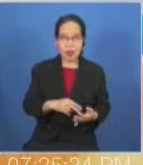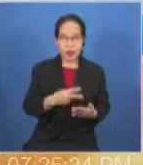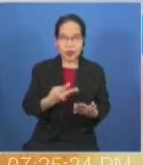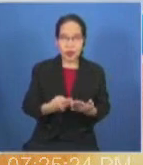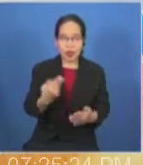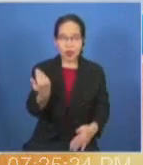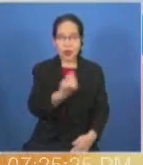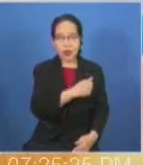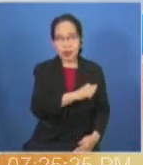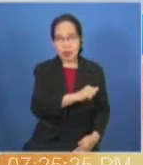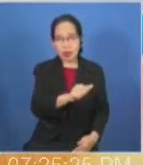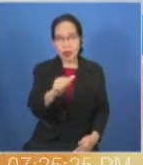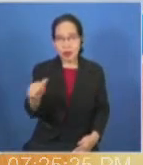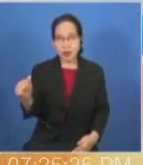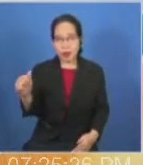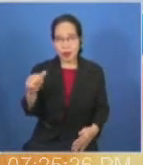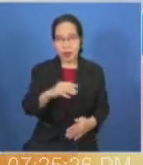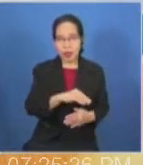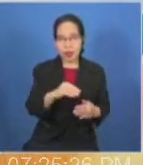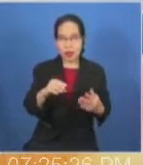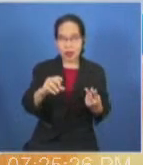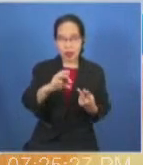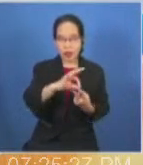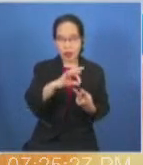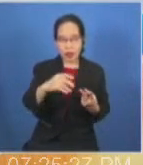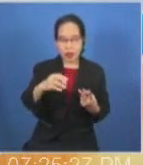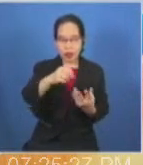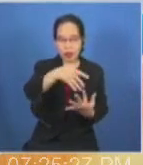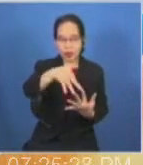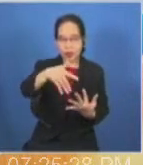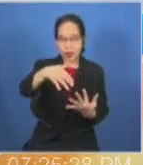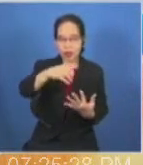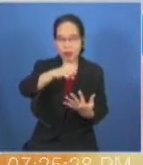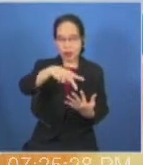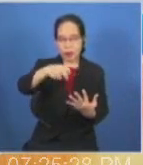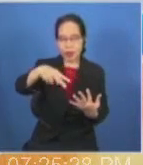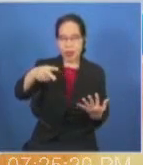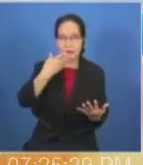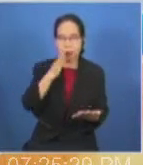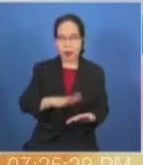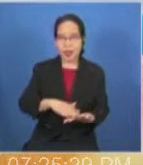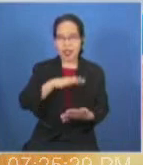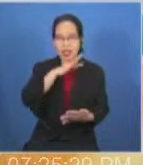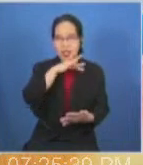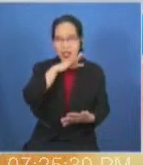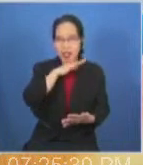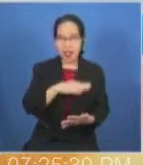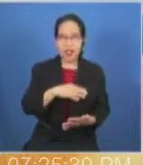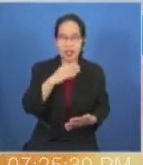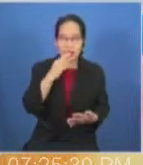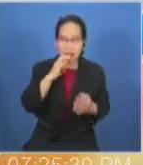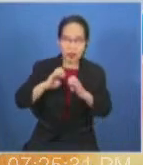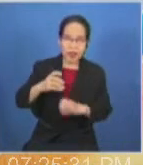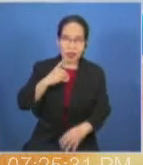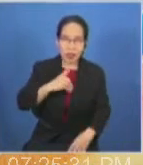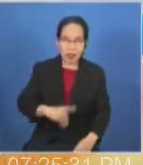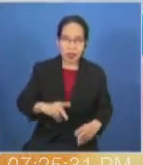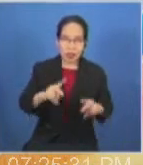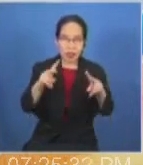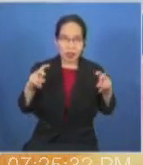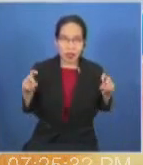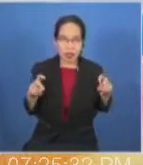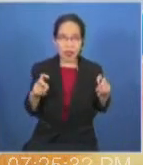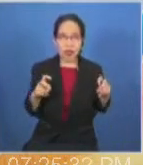It will be considered idolatry if ourselves are mired in fornication,